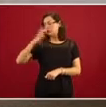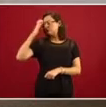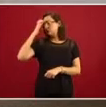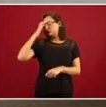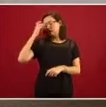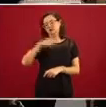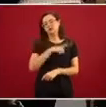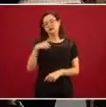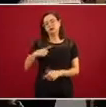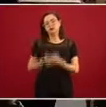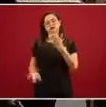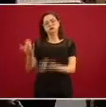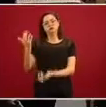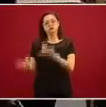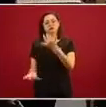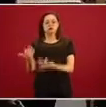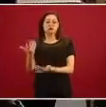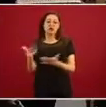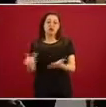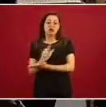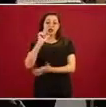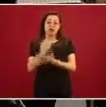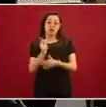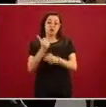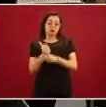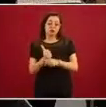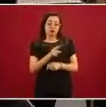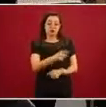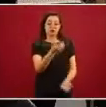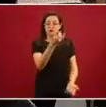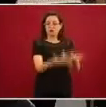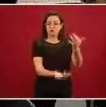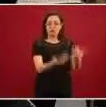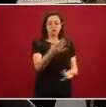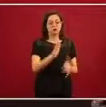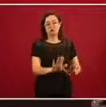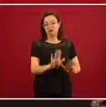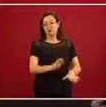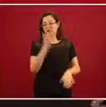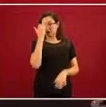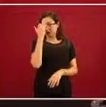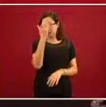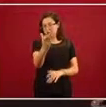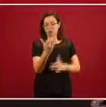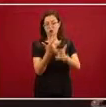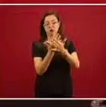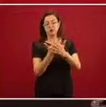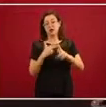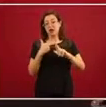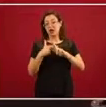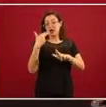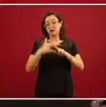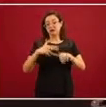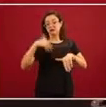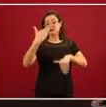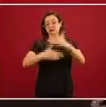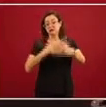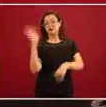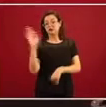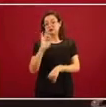recognized by their relatives can be cremated. It's only in the case of those bodies that are